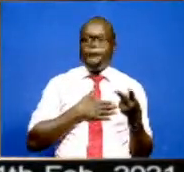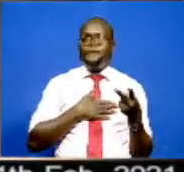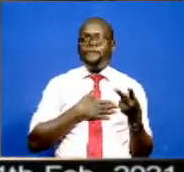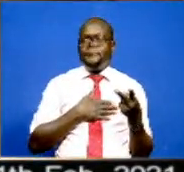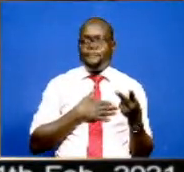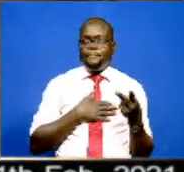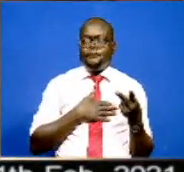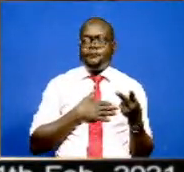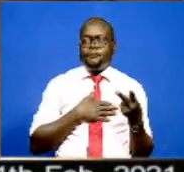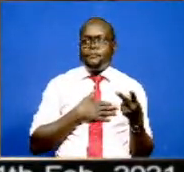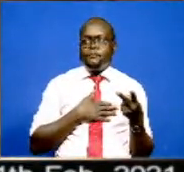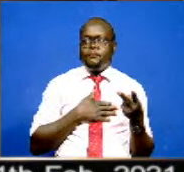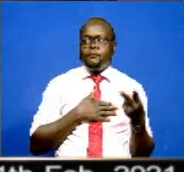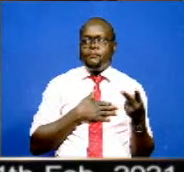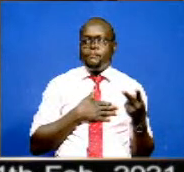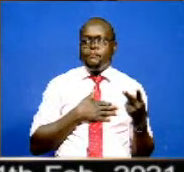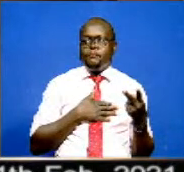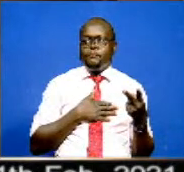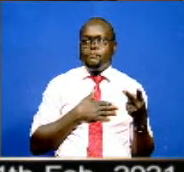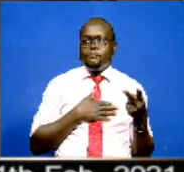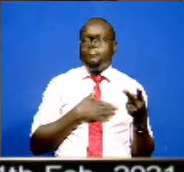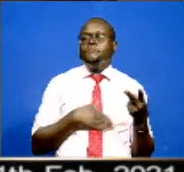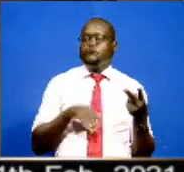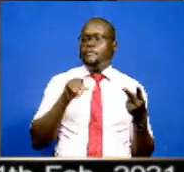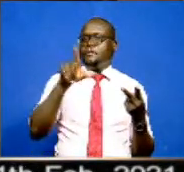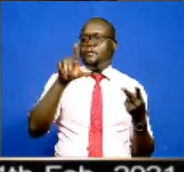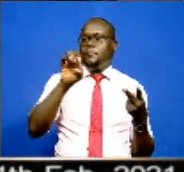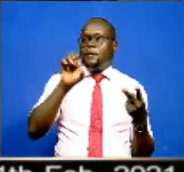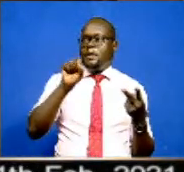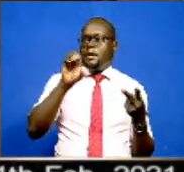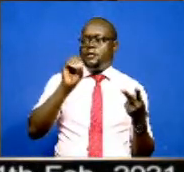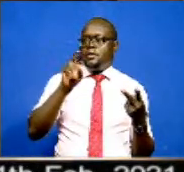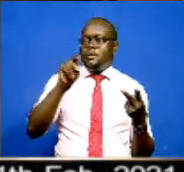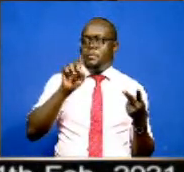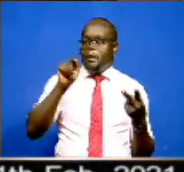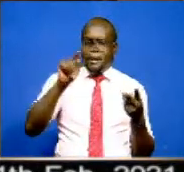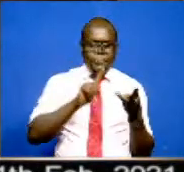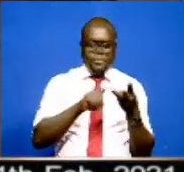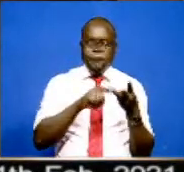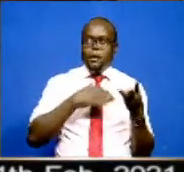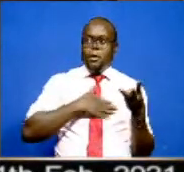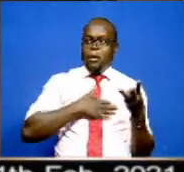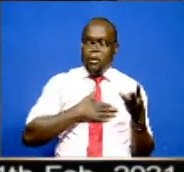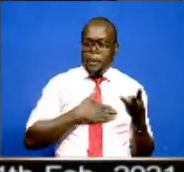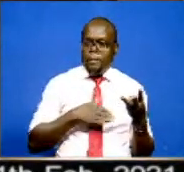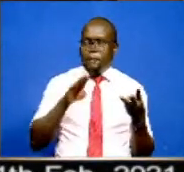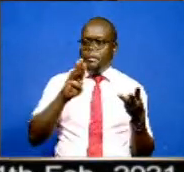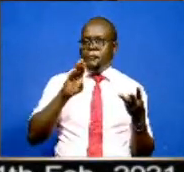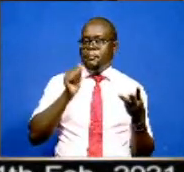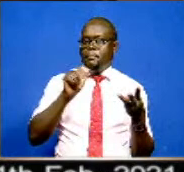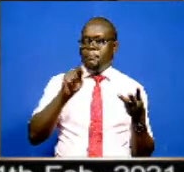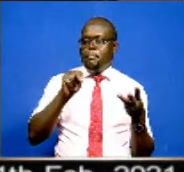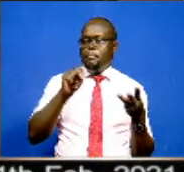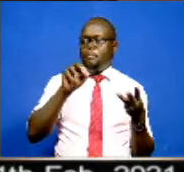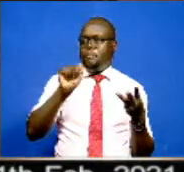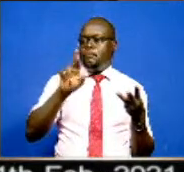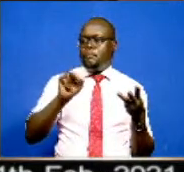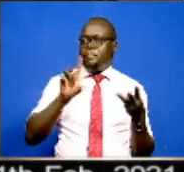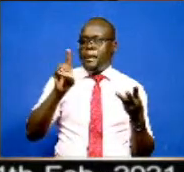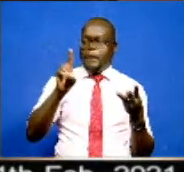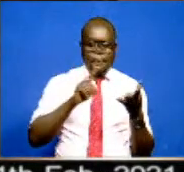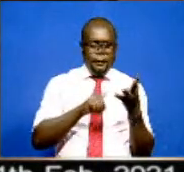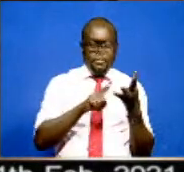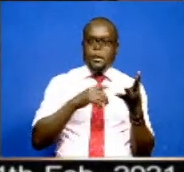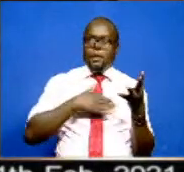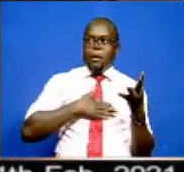Honorable Moses Lesonet, MP. The Honorable Bernard Masaka Shinali, MP. The